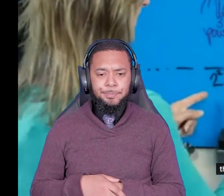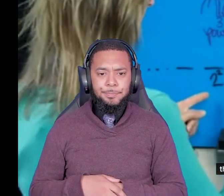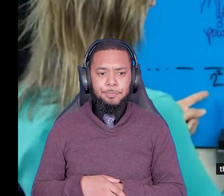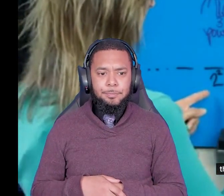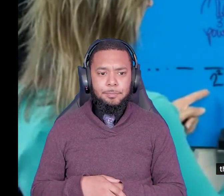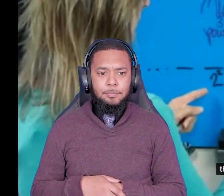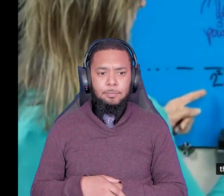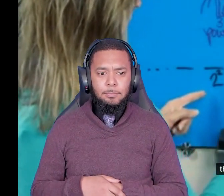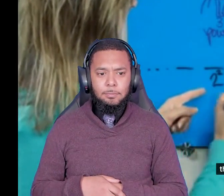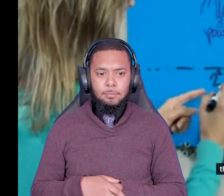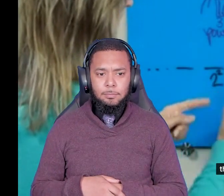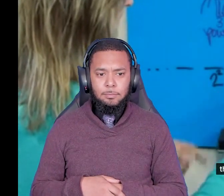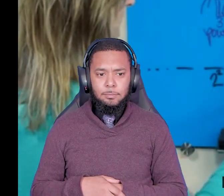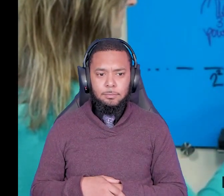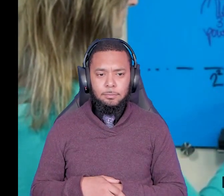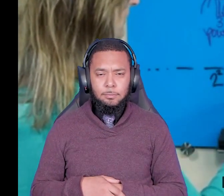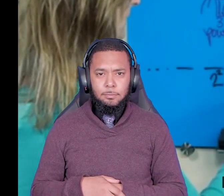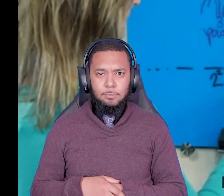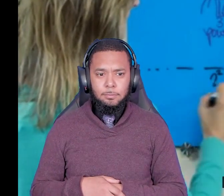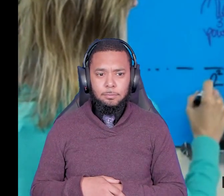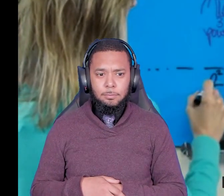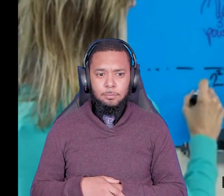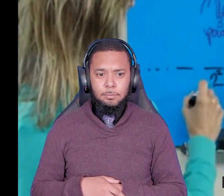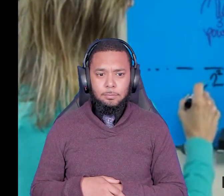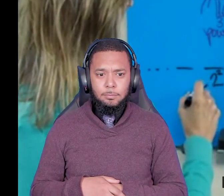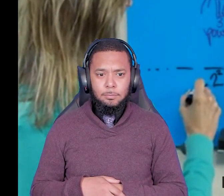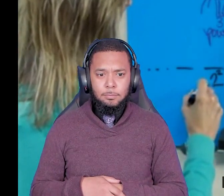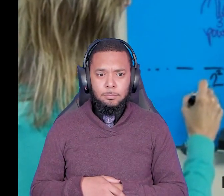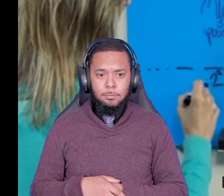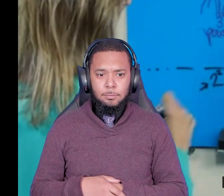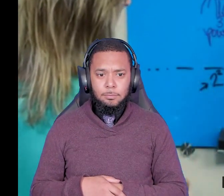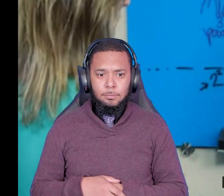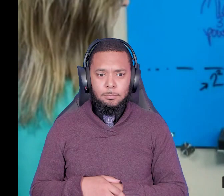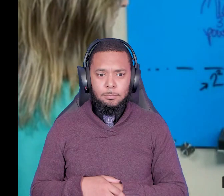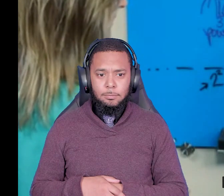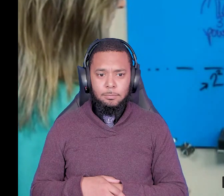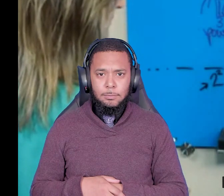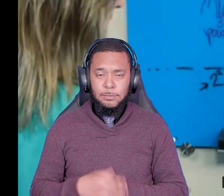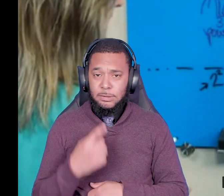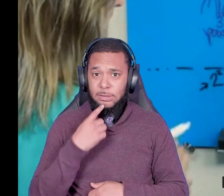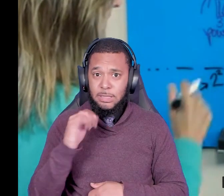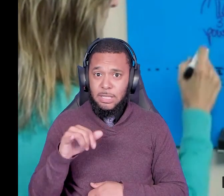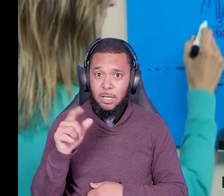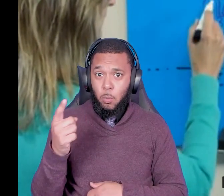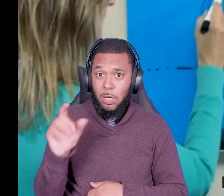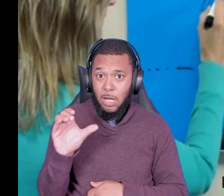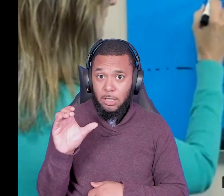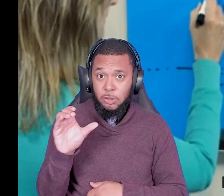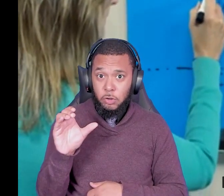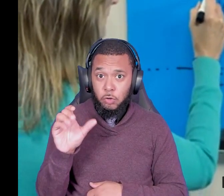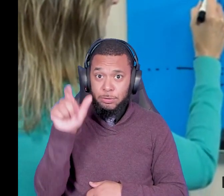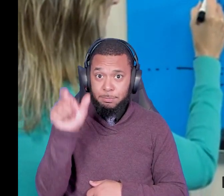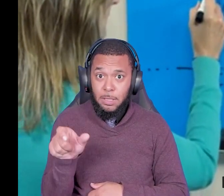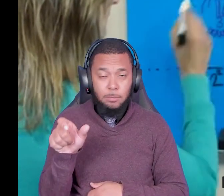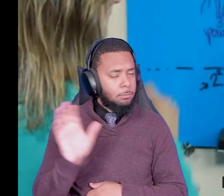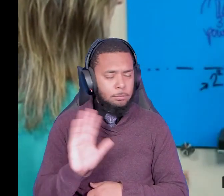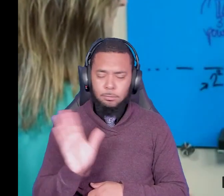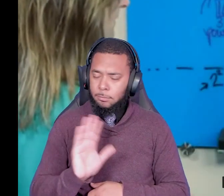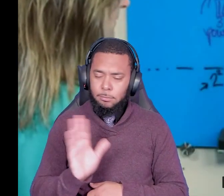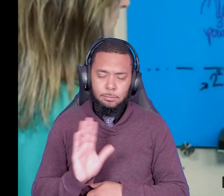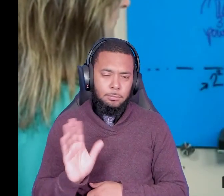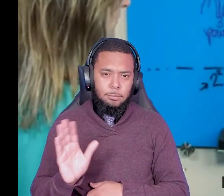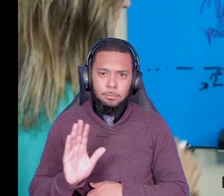going to go up by powers of 2. So instead of this being the hundreds spot like it was in our